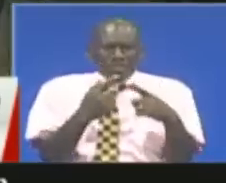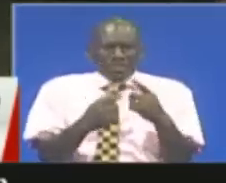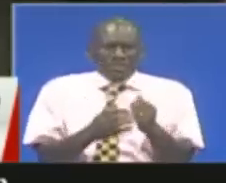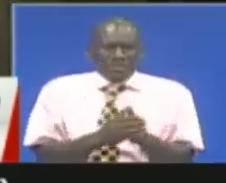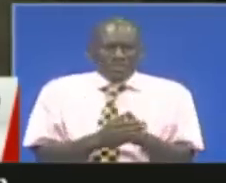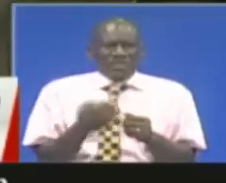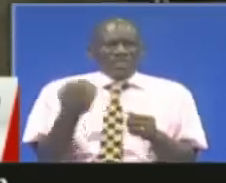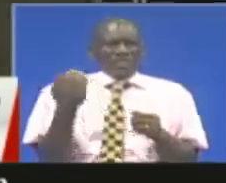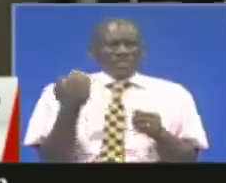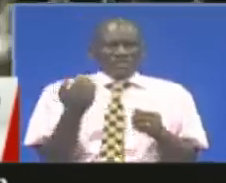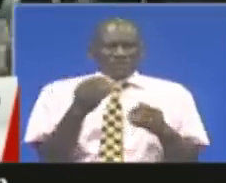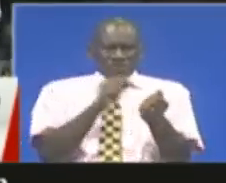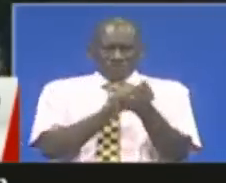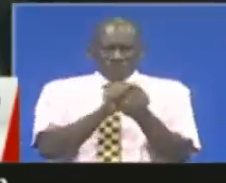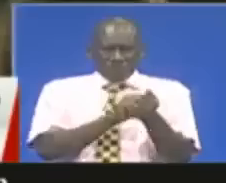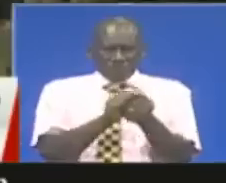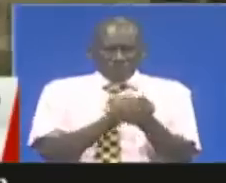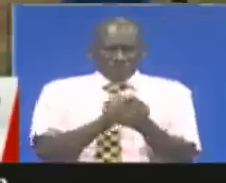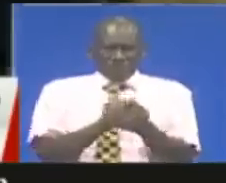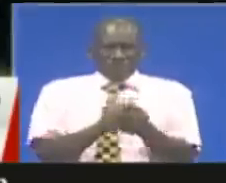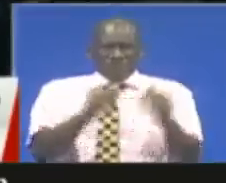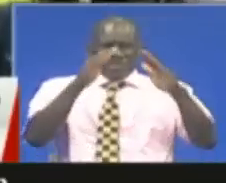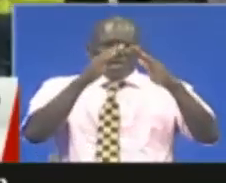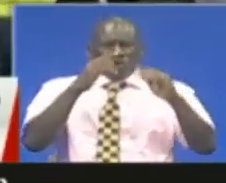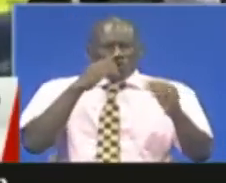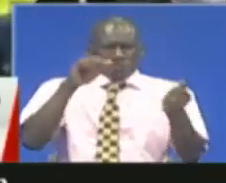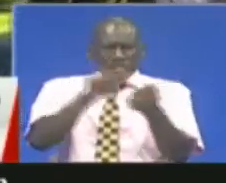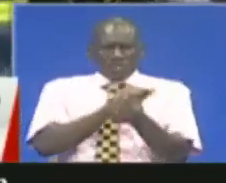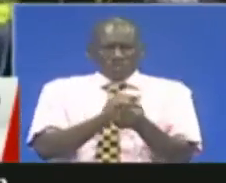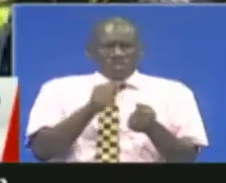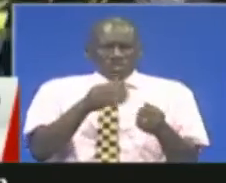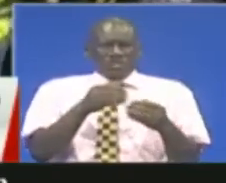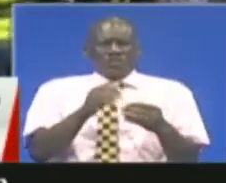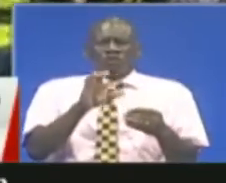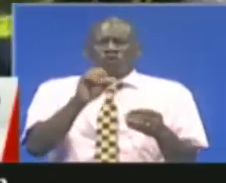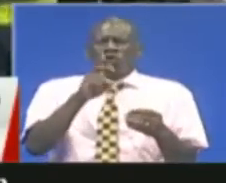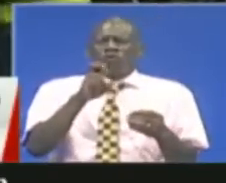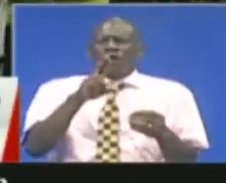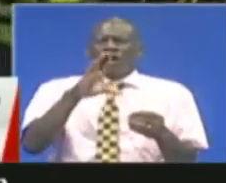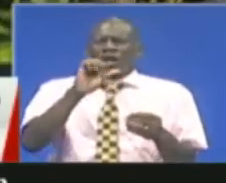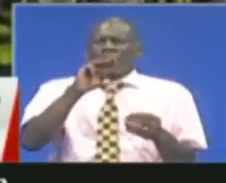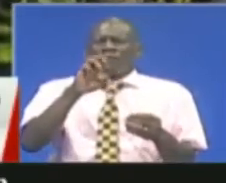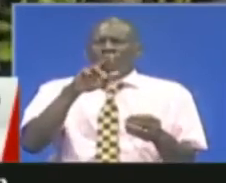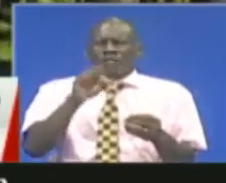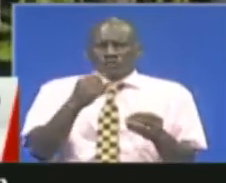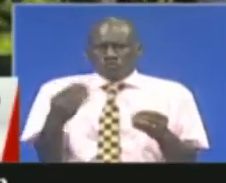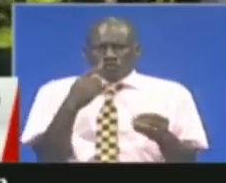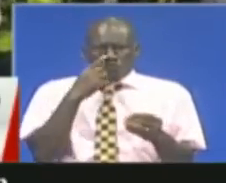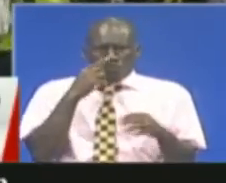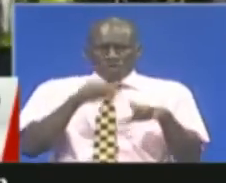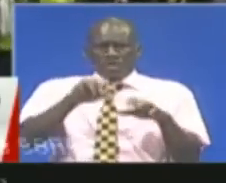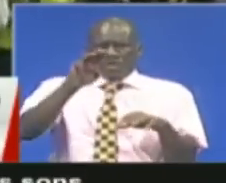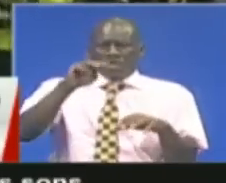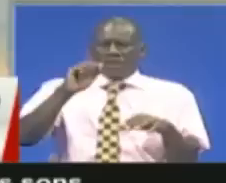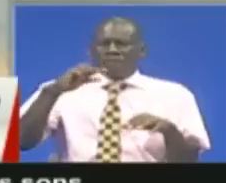But last Friday, it ceased to be. This is what used to be Overcomers Children Home along Magadi Road.